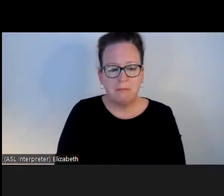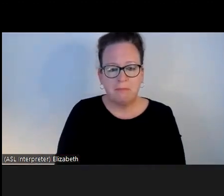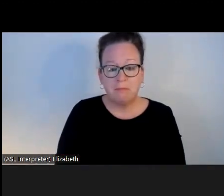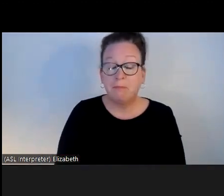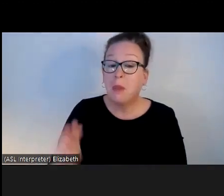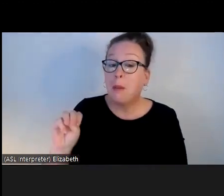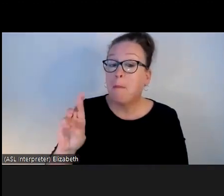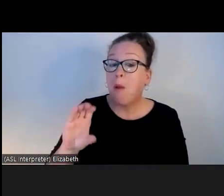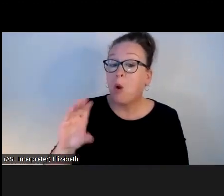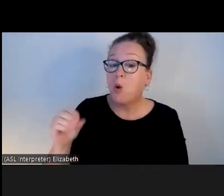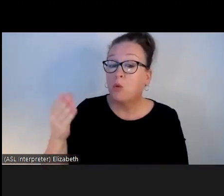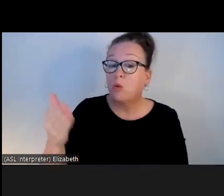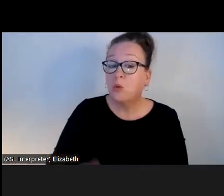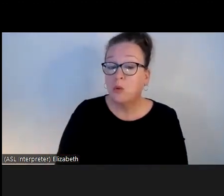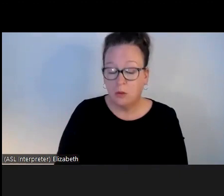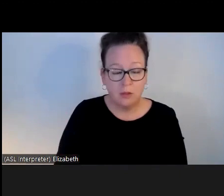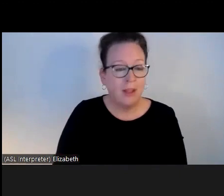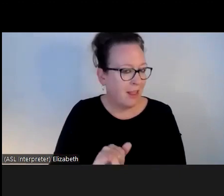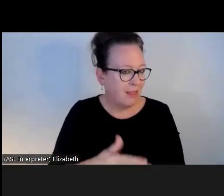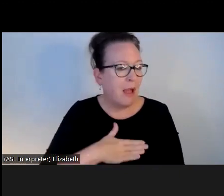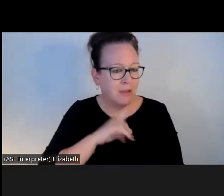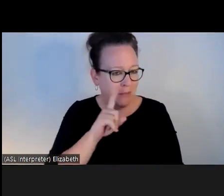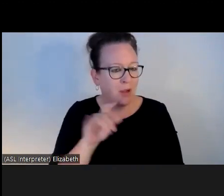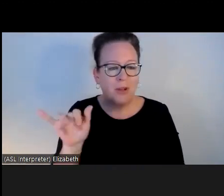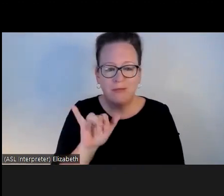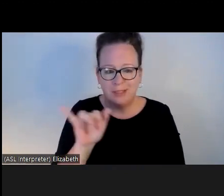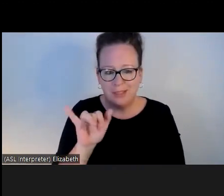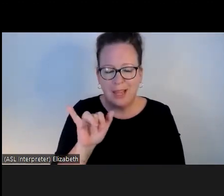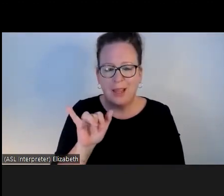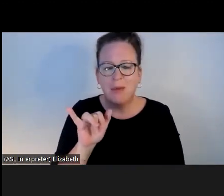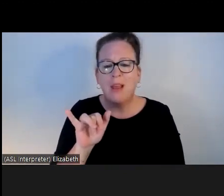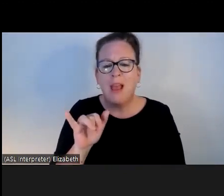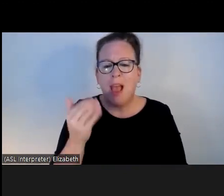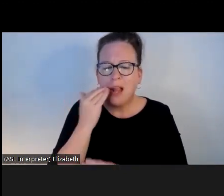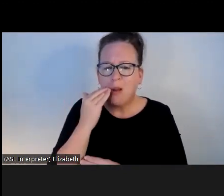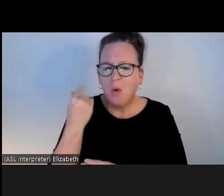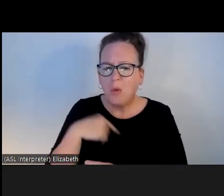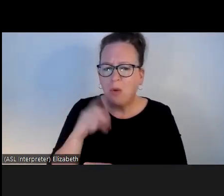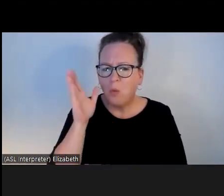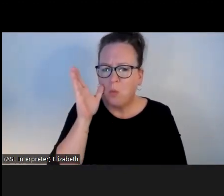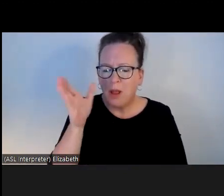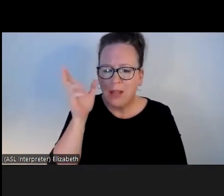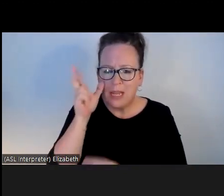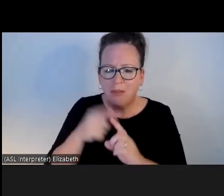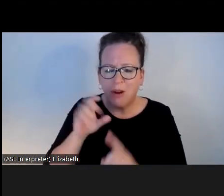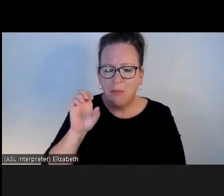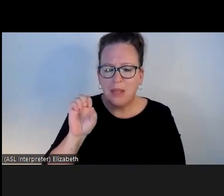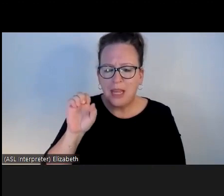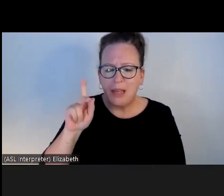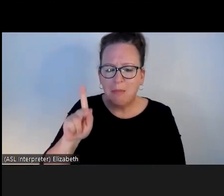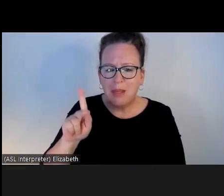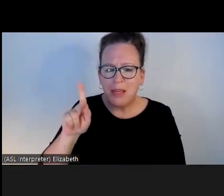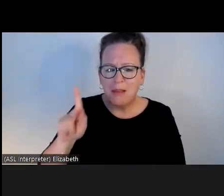Marcos? That was my question because we were going to hear from DEP. I was curious, what's happening with the other.